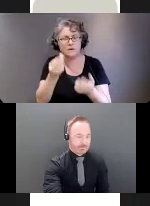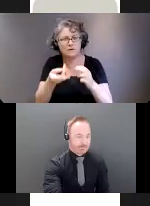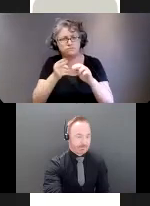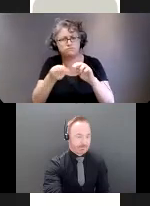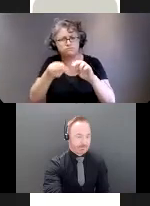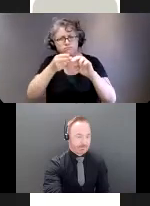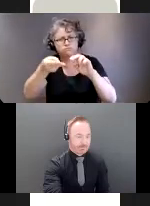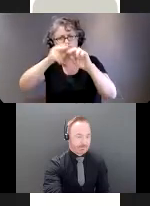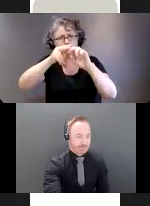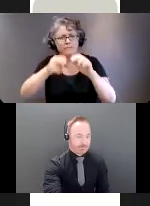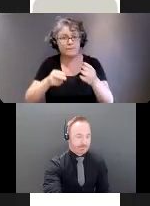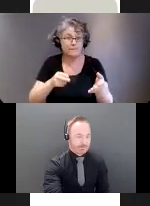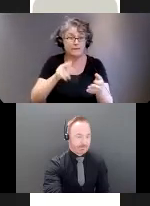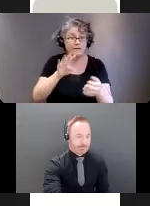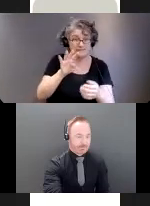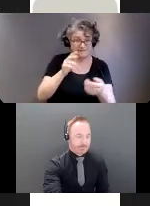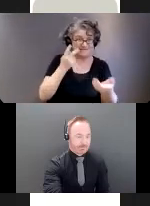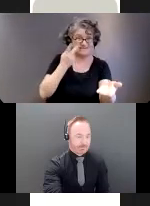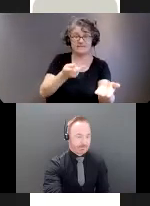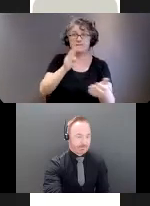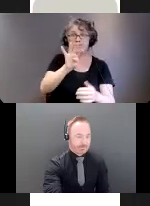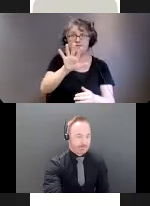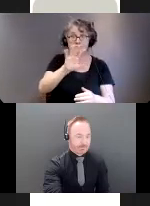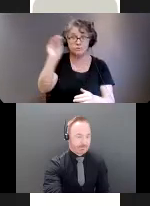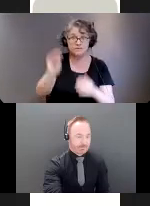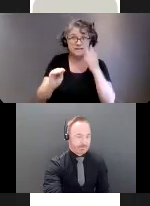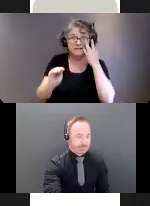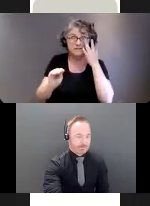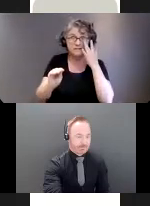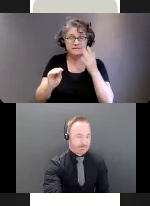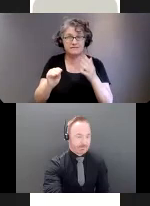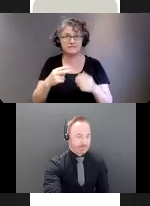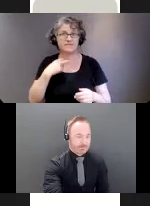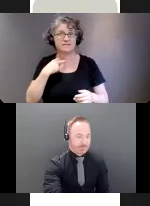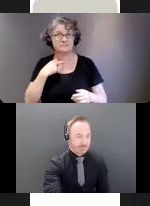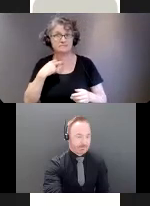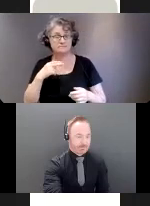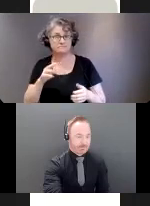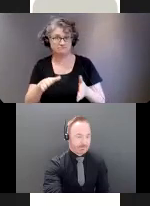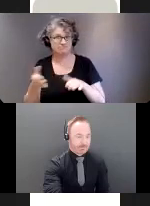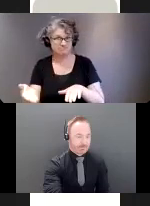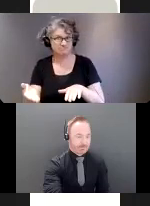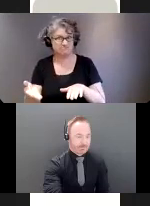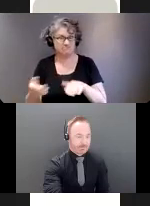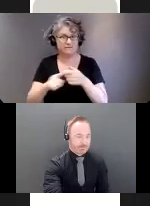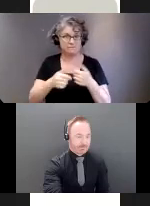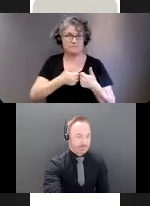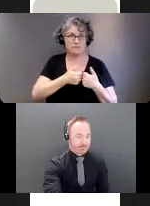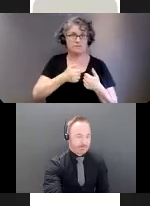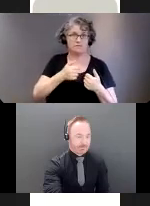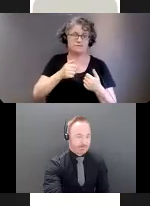see that 45% of the femicide victims from, this was looking at